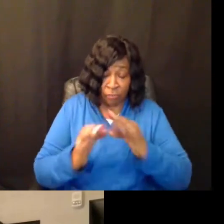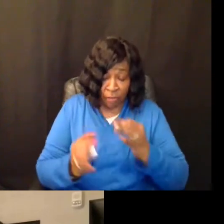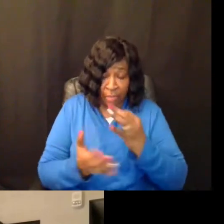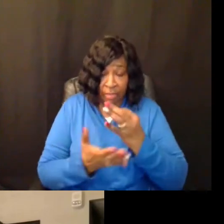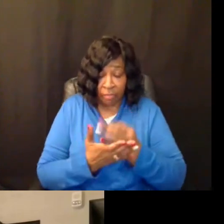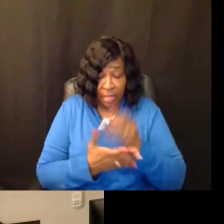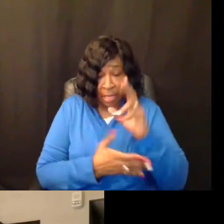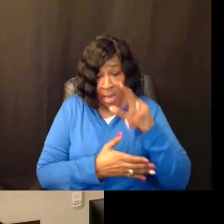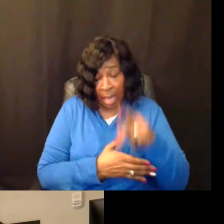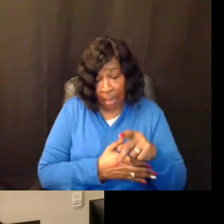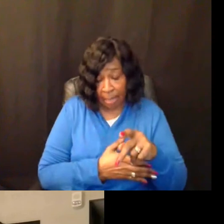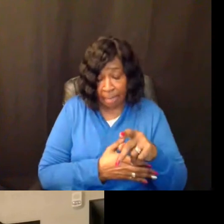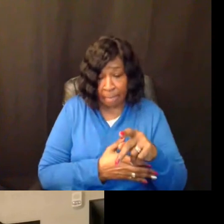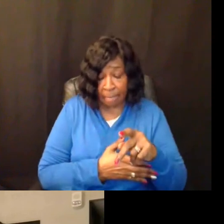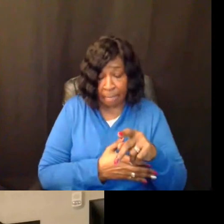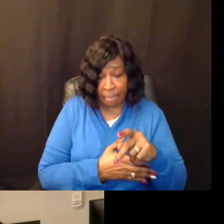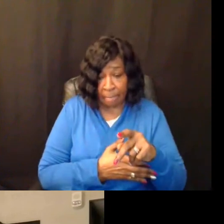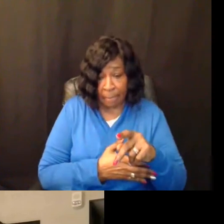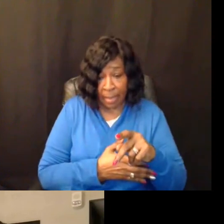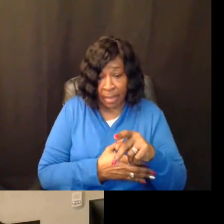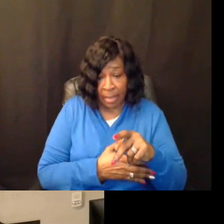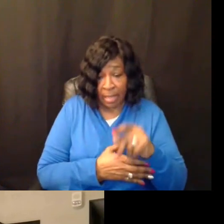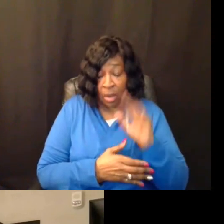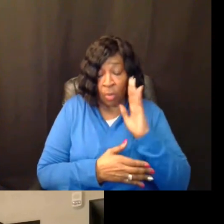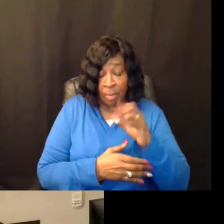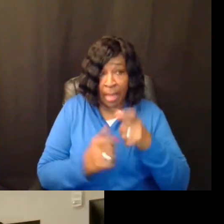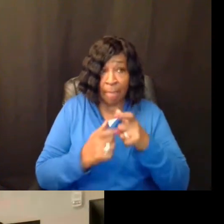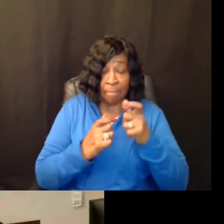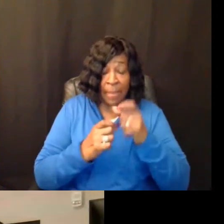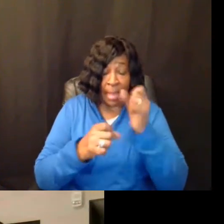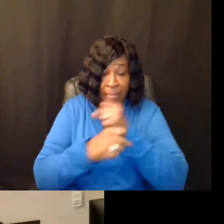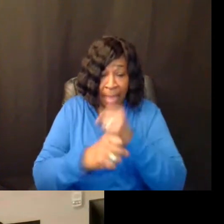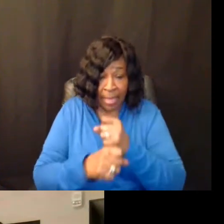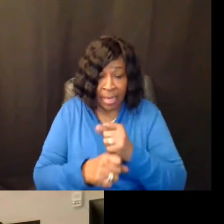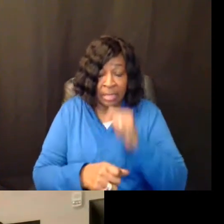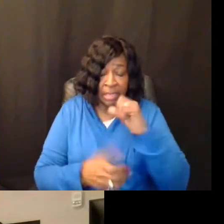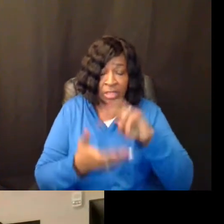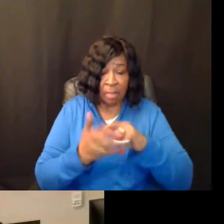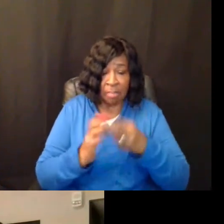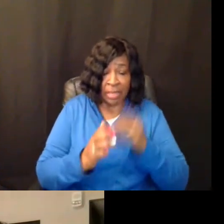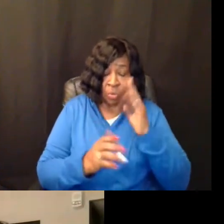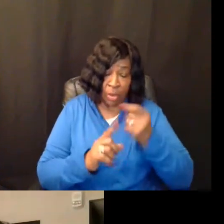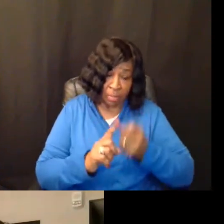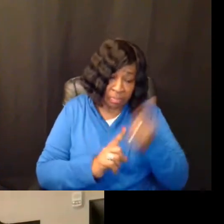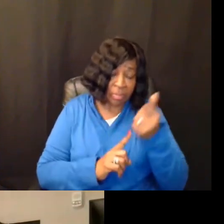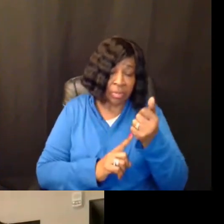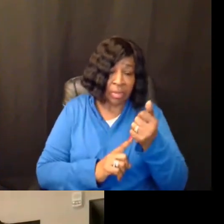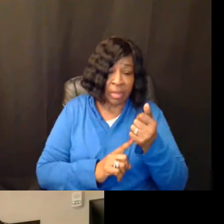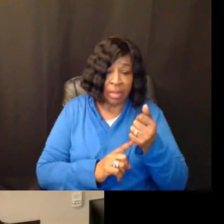up a big battle. It doesn't mean it'll ultimately get knocked out.